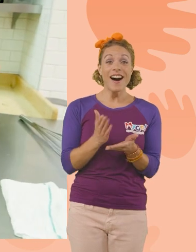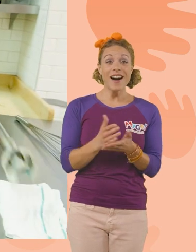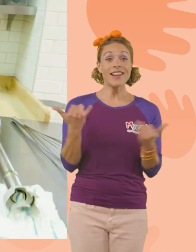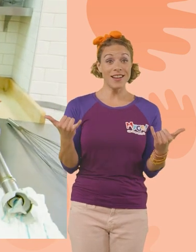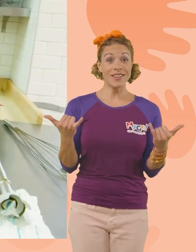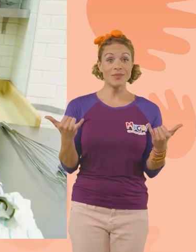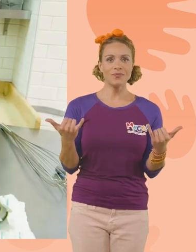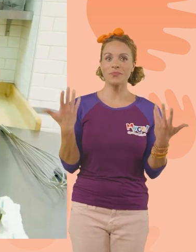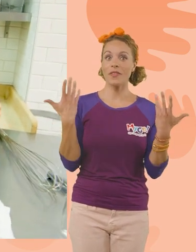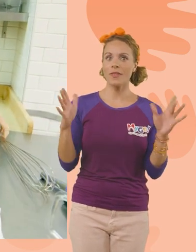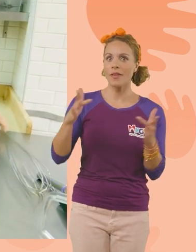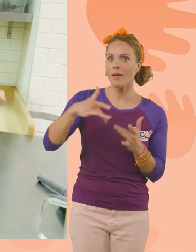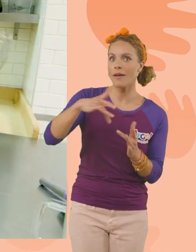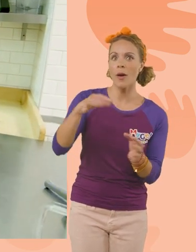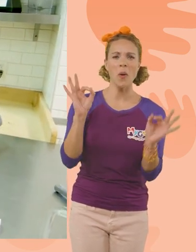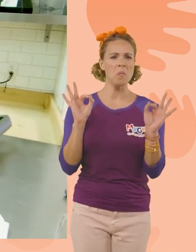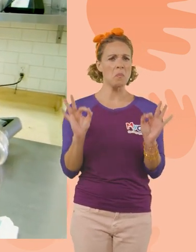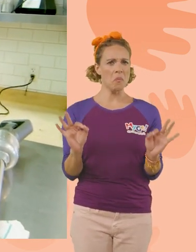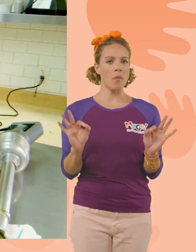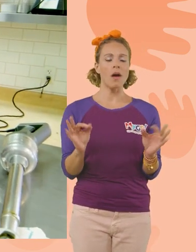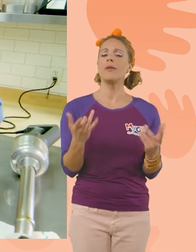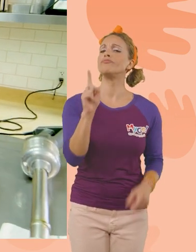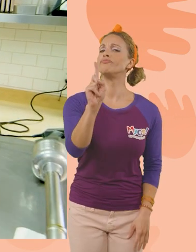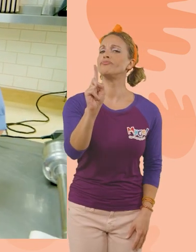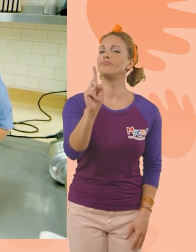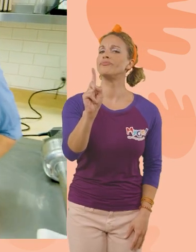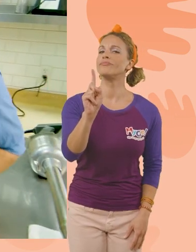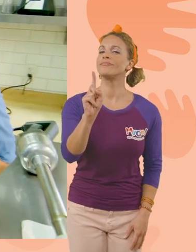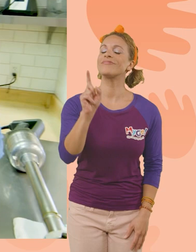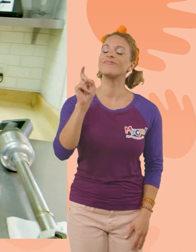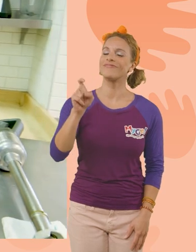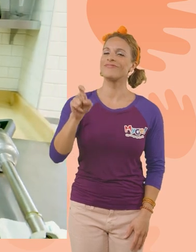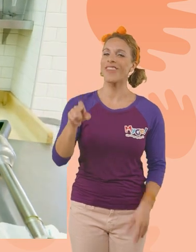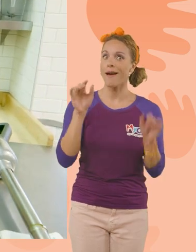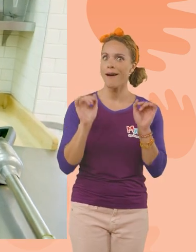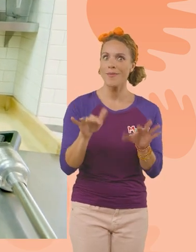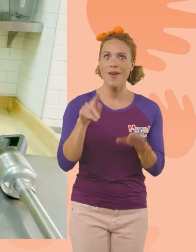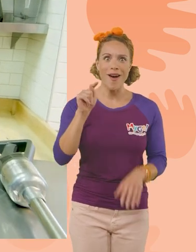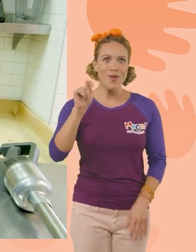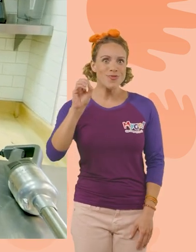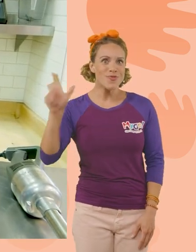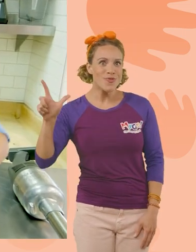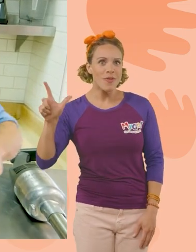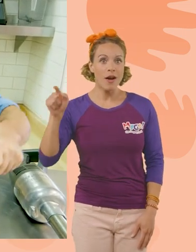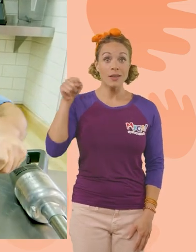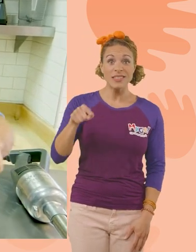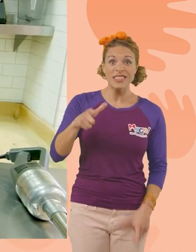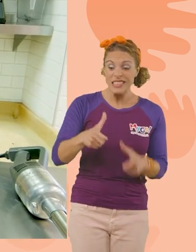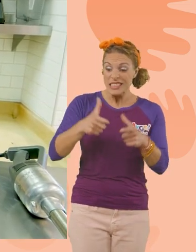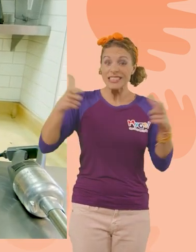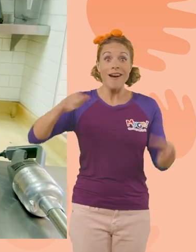Whoa! All right, now it's all mixed up. Wait a second though. We need the magic tool. This is